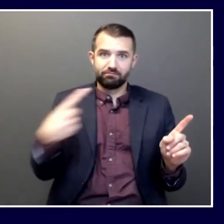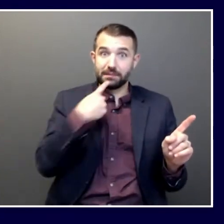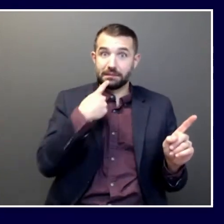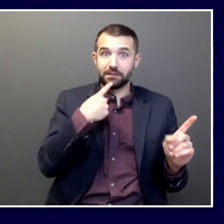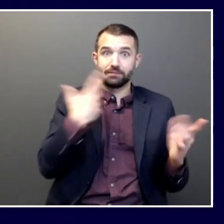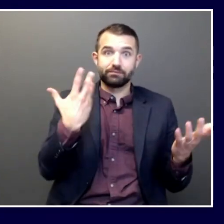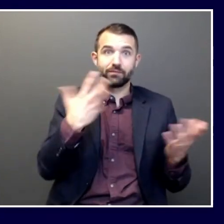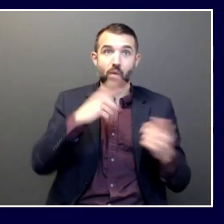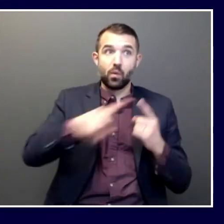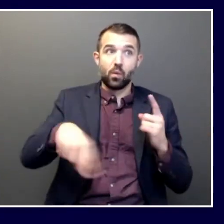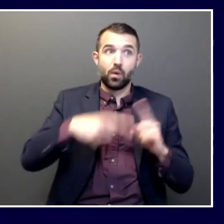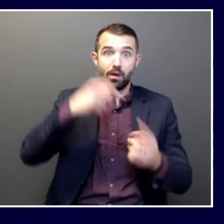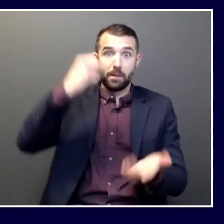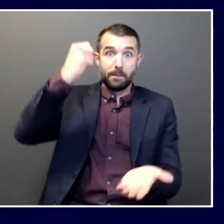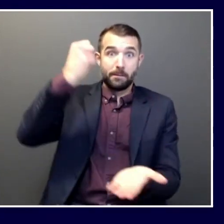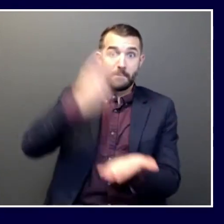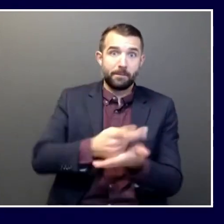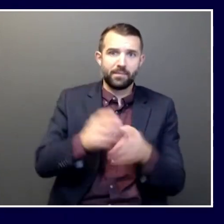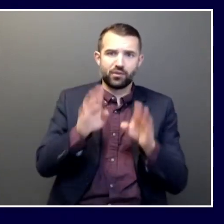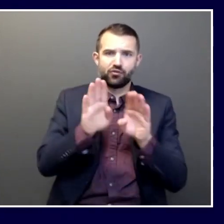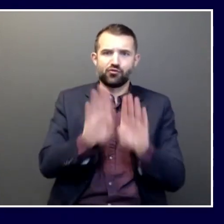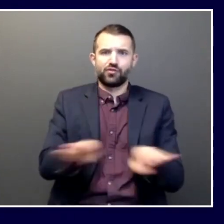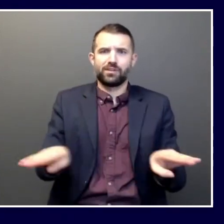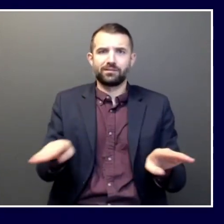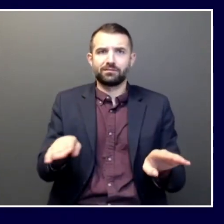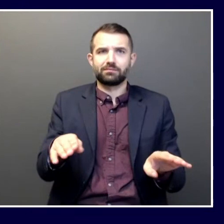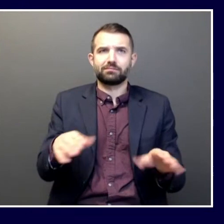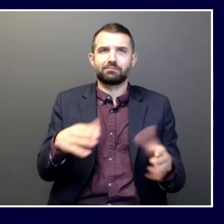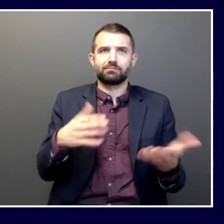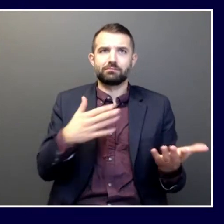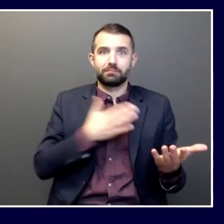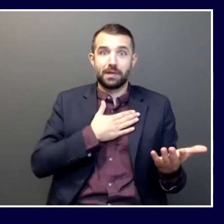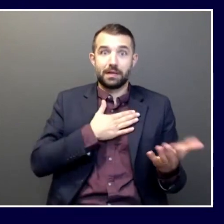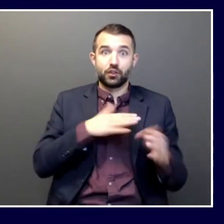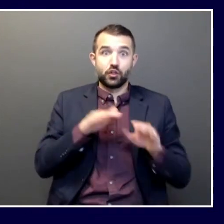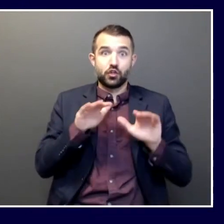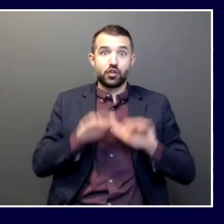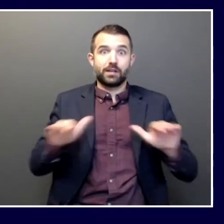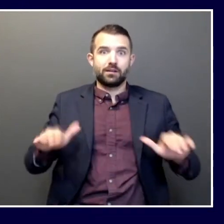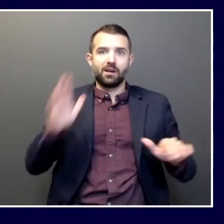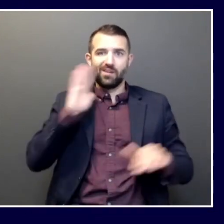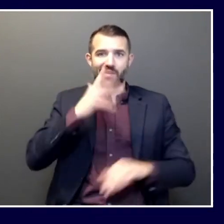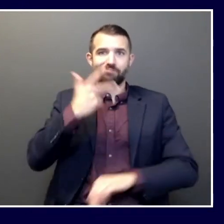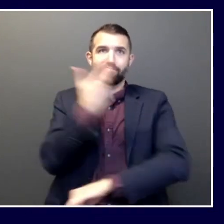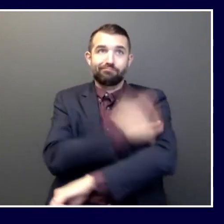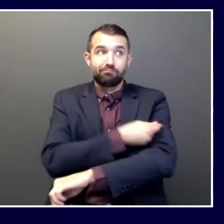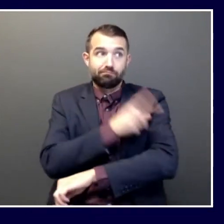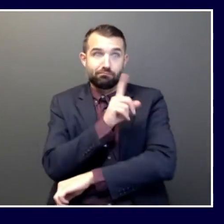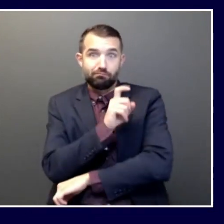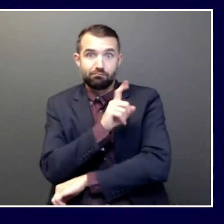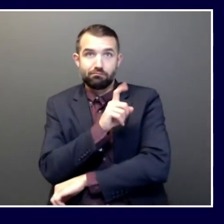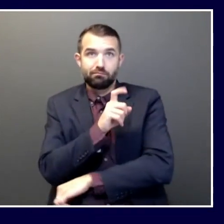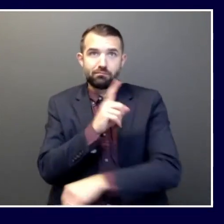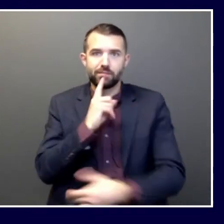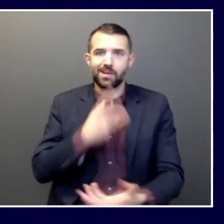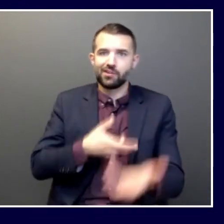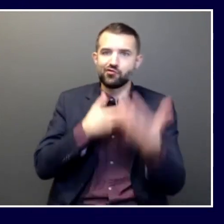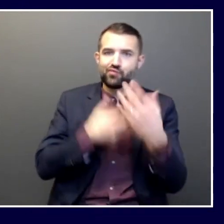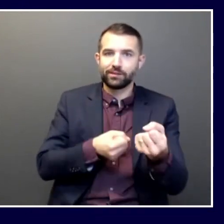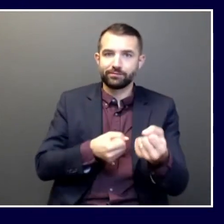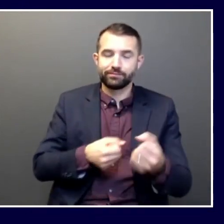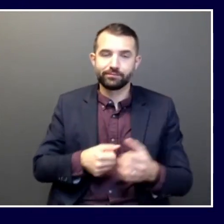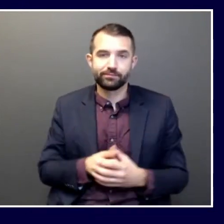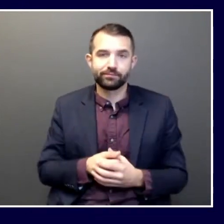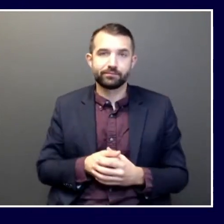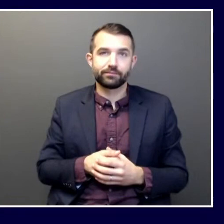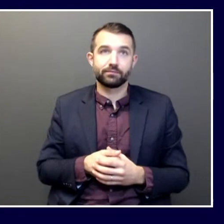is now, they were going to get their own kids vaccinated. Uniformly, that's been the word I've received. These are the folks that we trust to